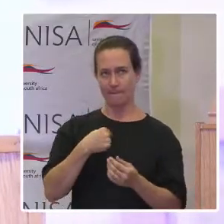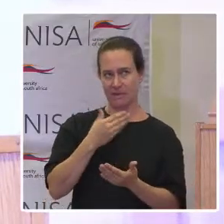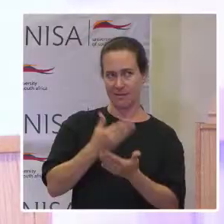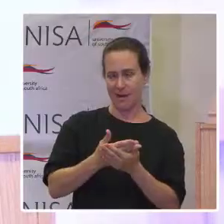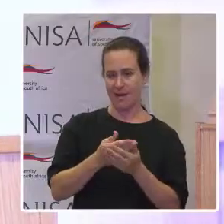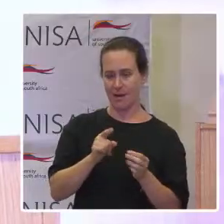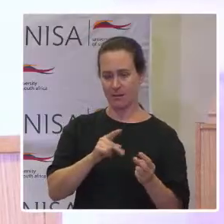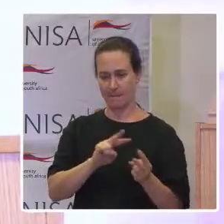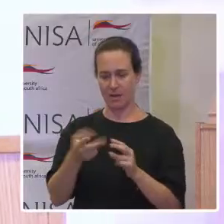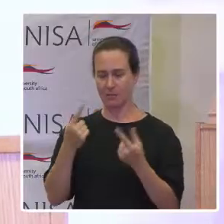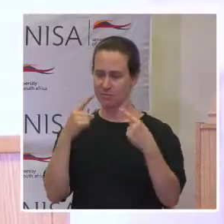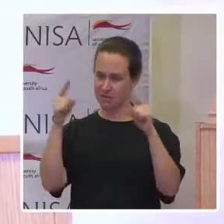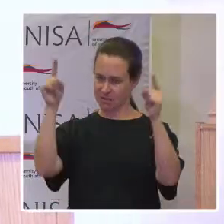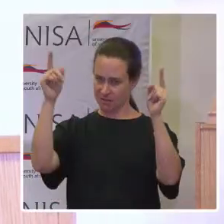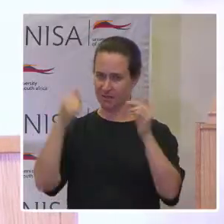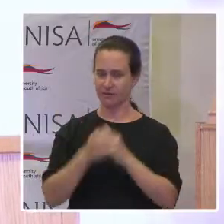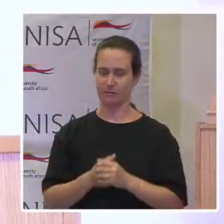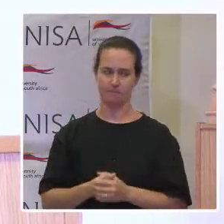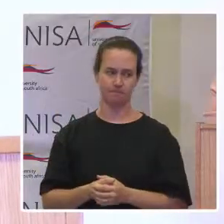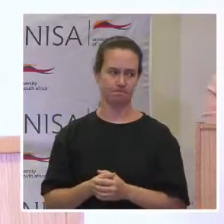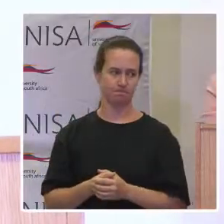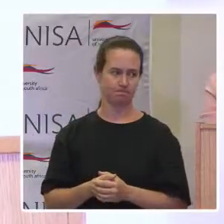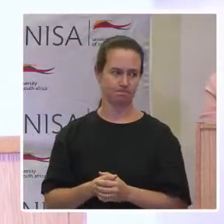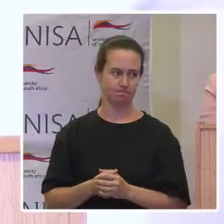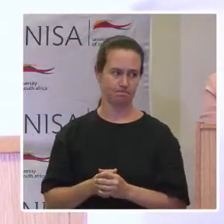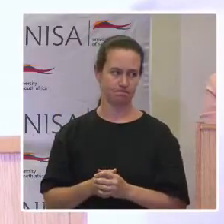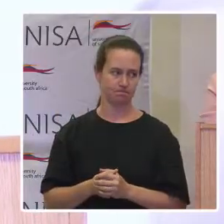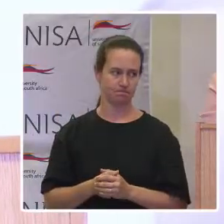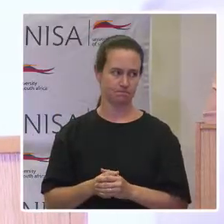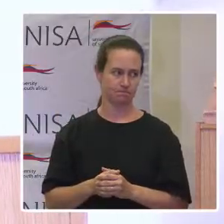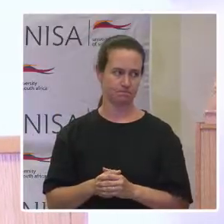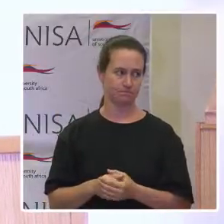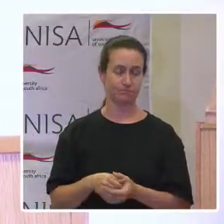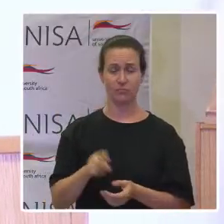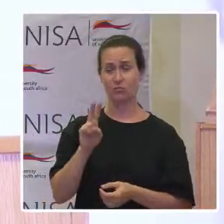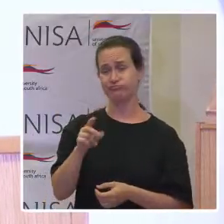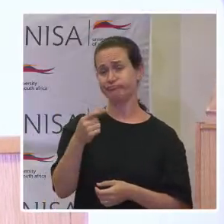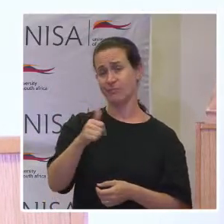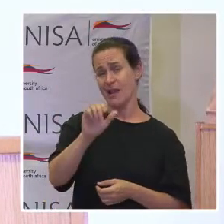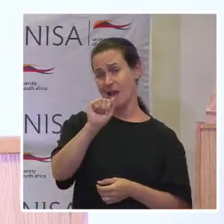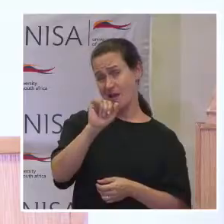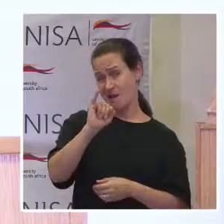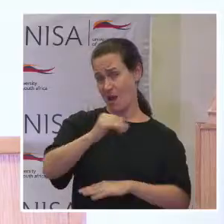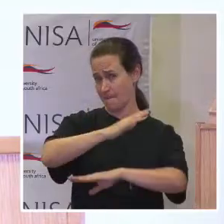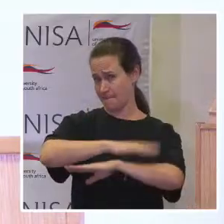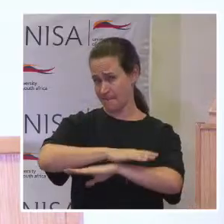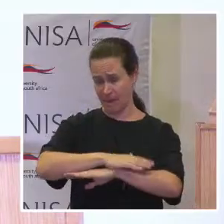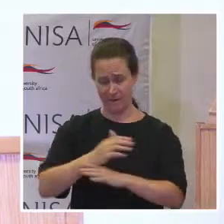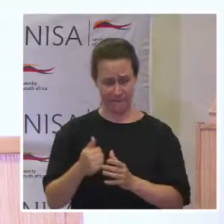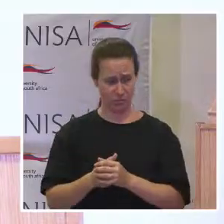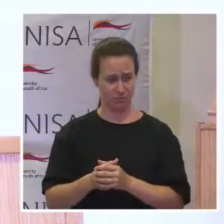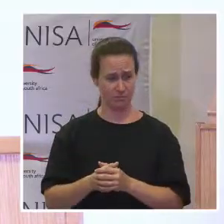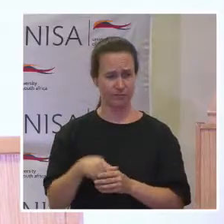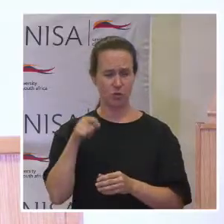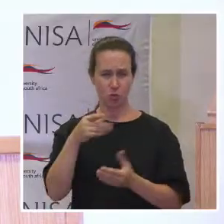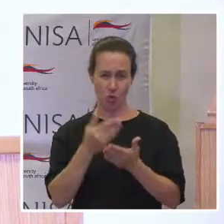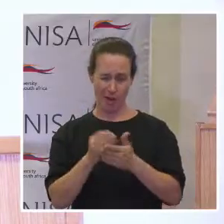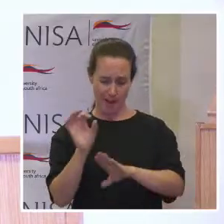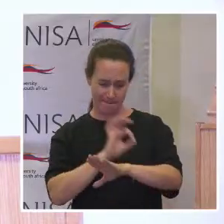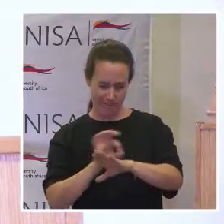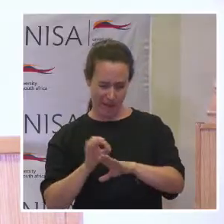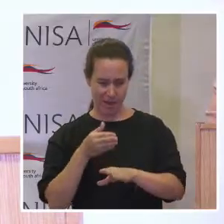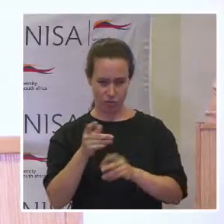become successful at the end? Not only that, look at the AI-driven platforms whereby you do the planning in